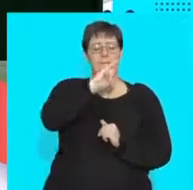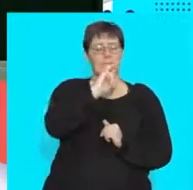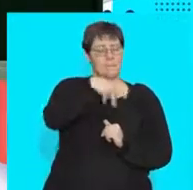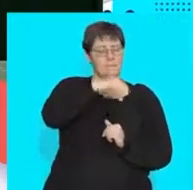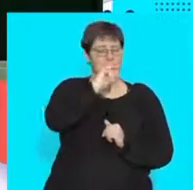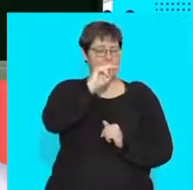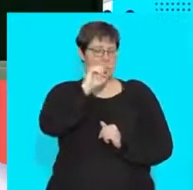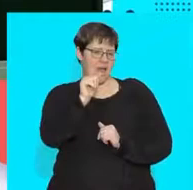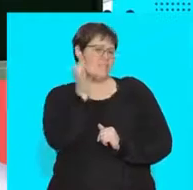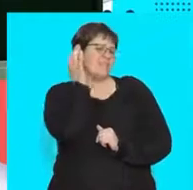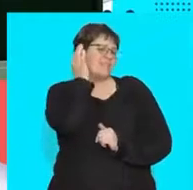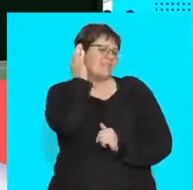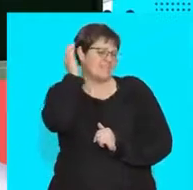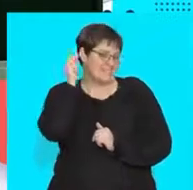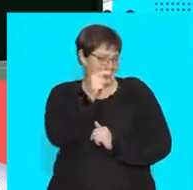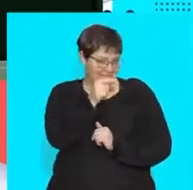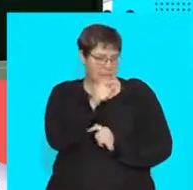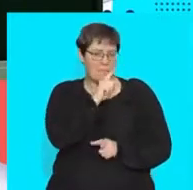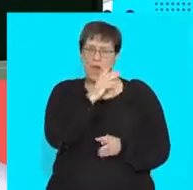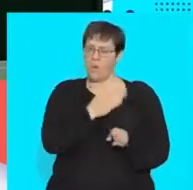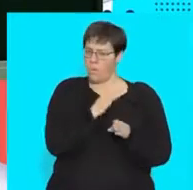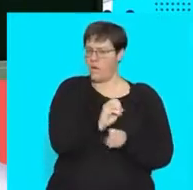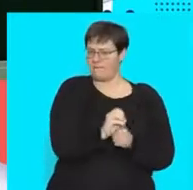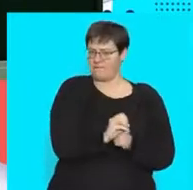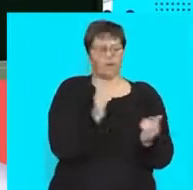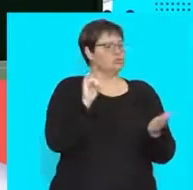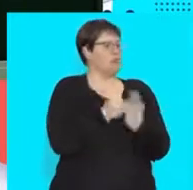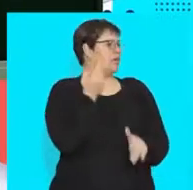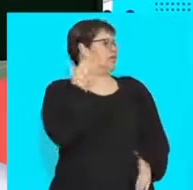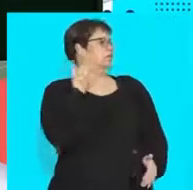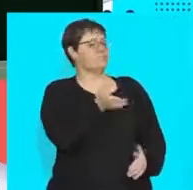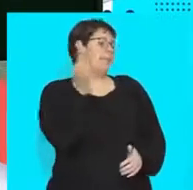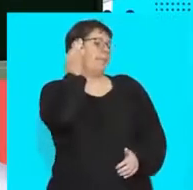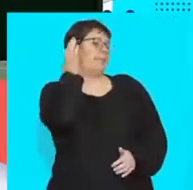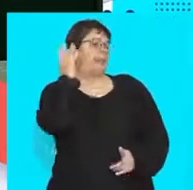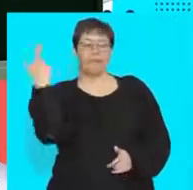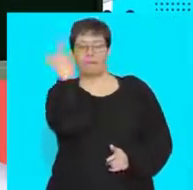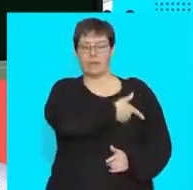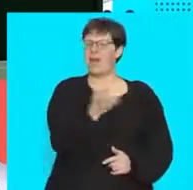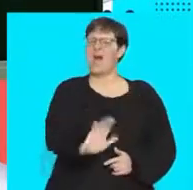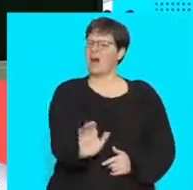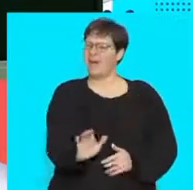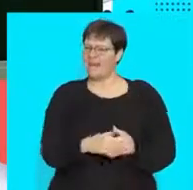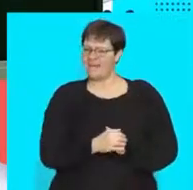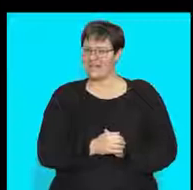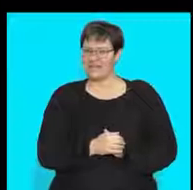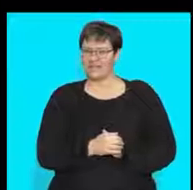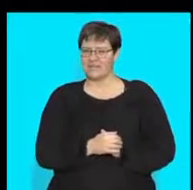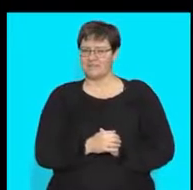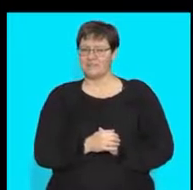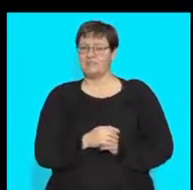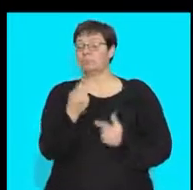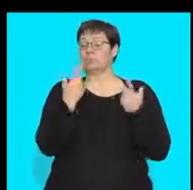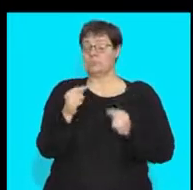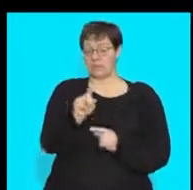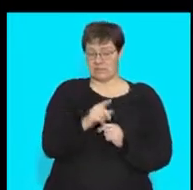on it, right? But it actually has a function. It's not just there for looking nice or whatever. And